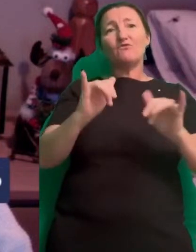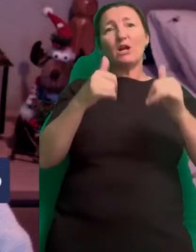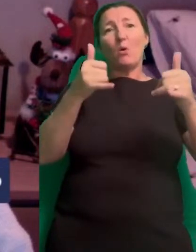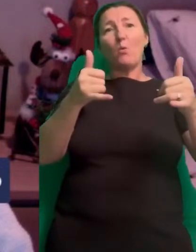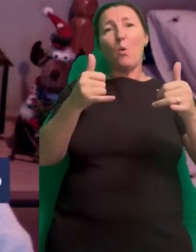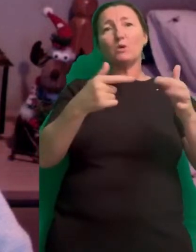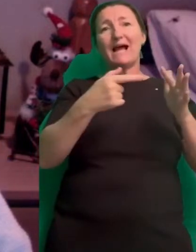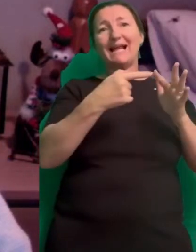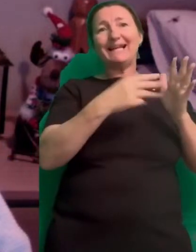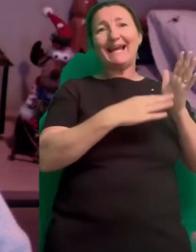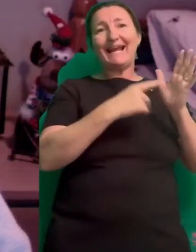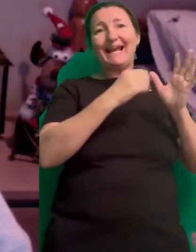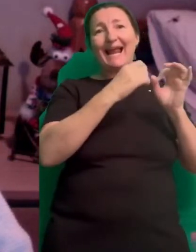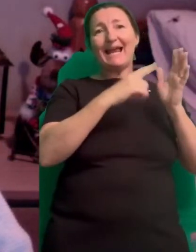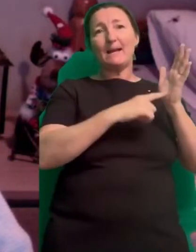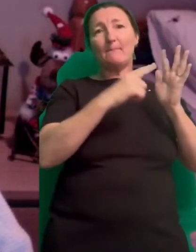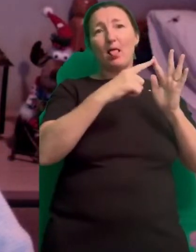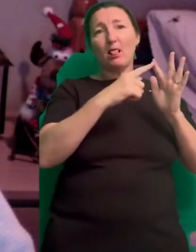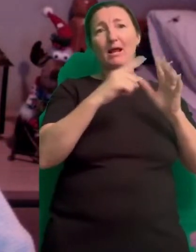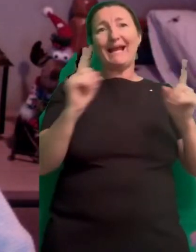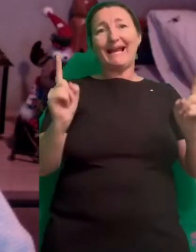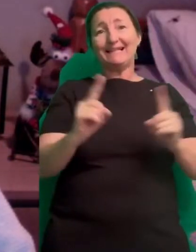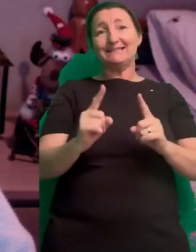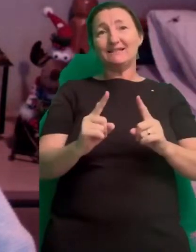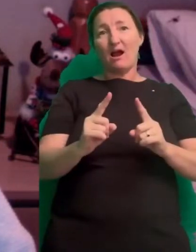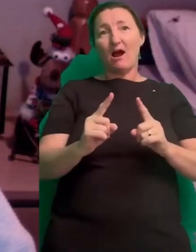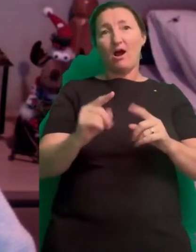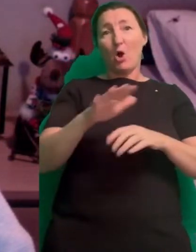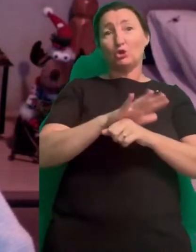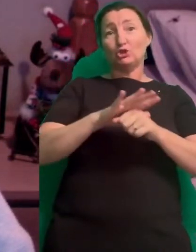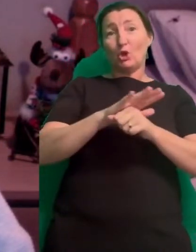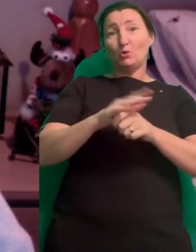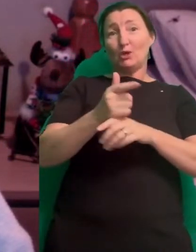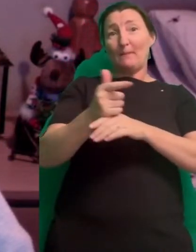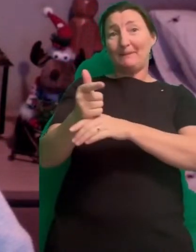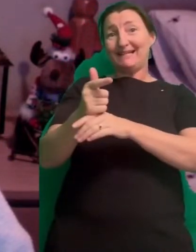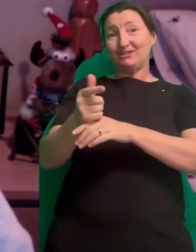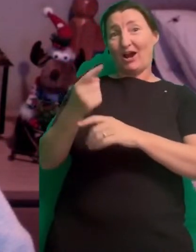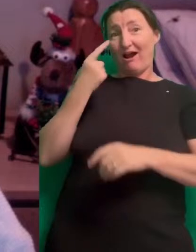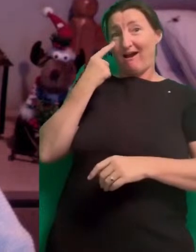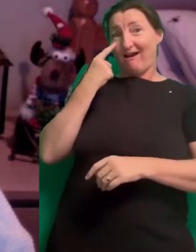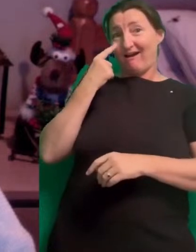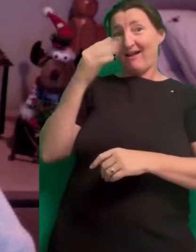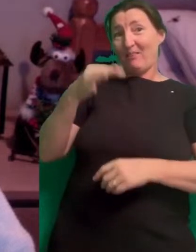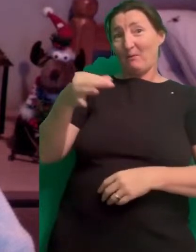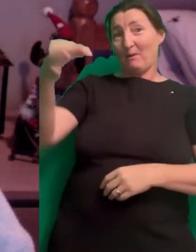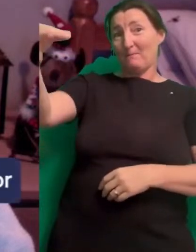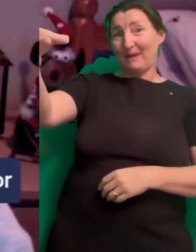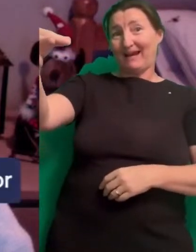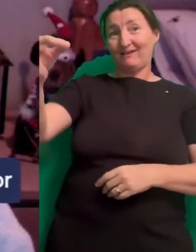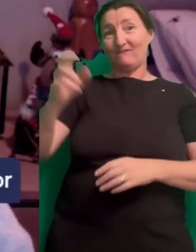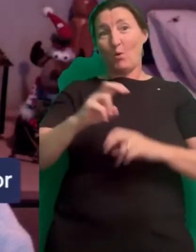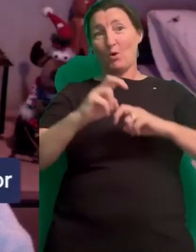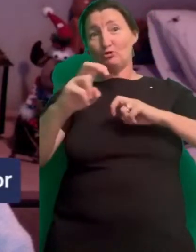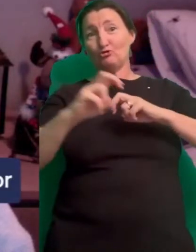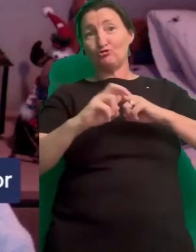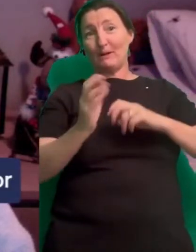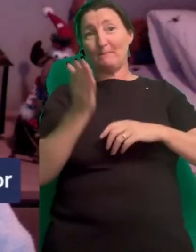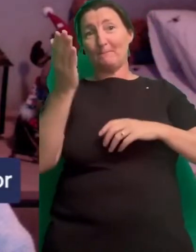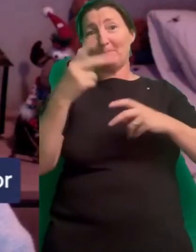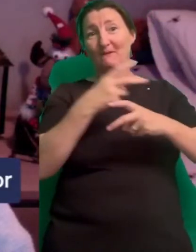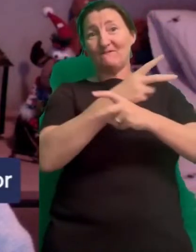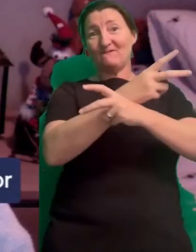up that trip to go to Vienna in February next year. So again, a big thank you to all of our